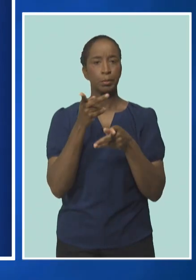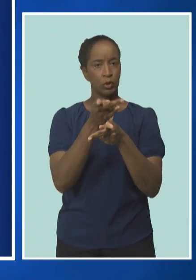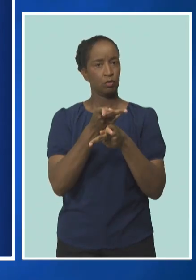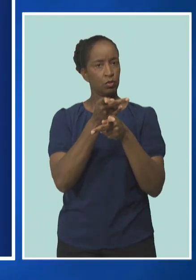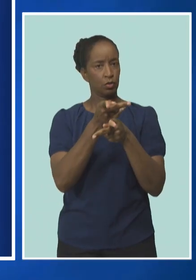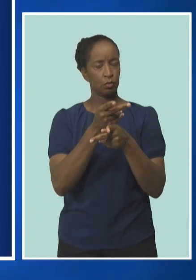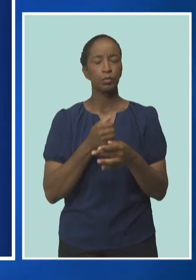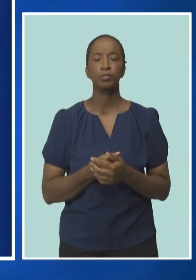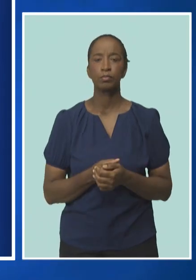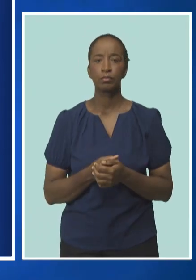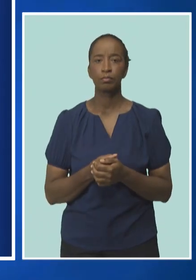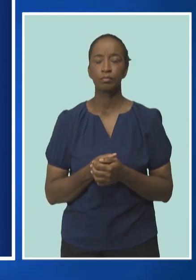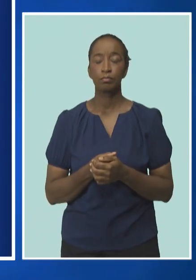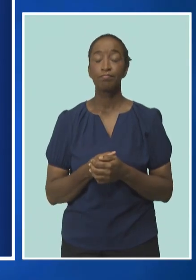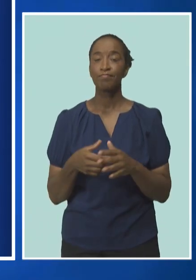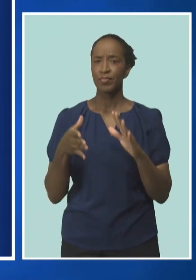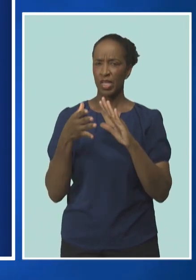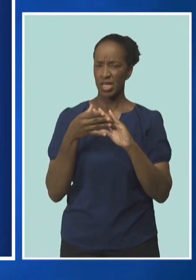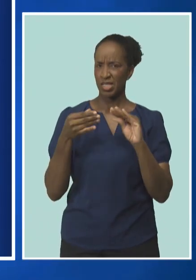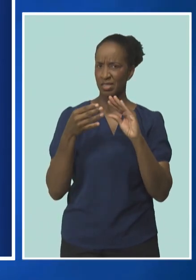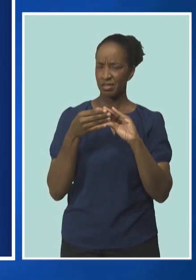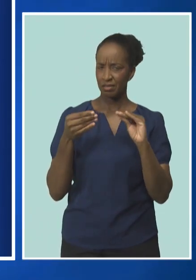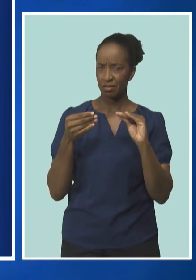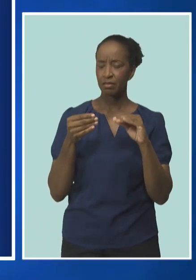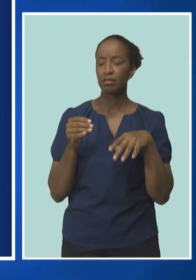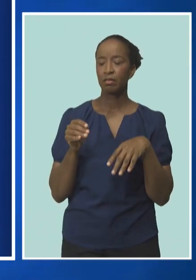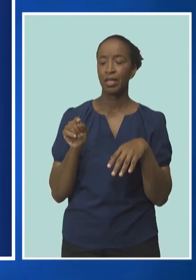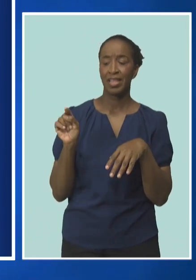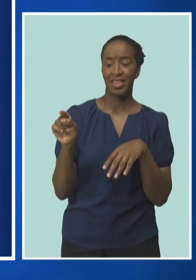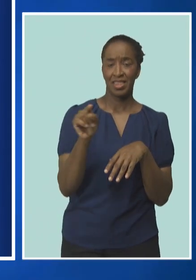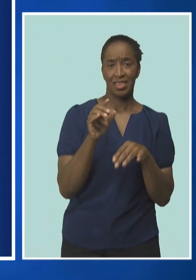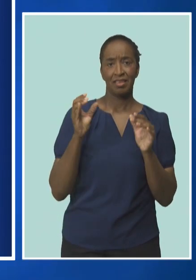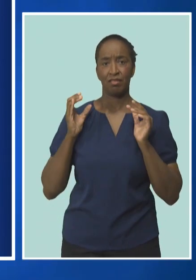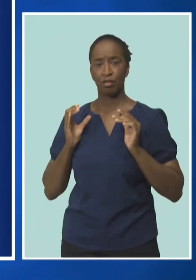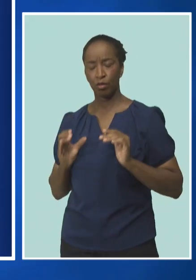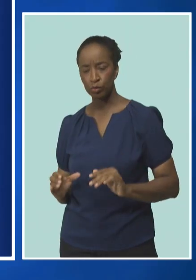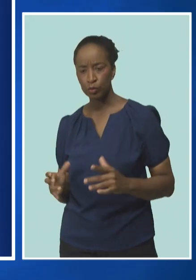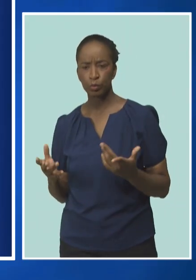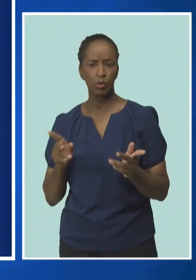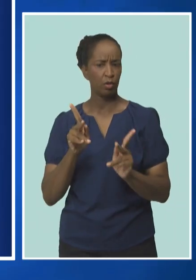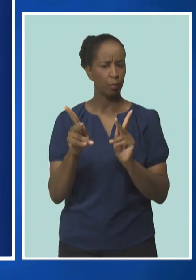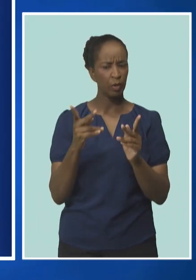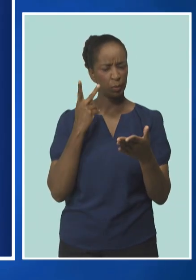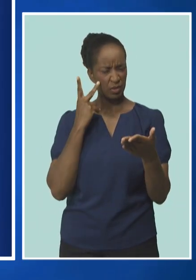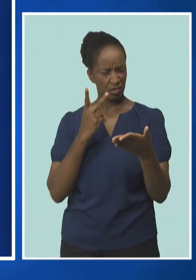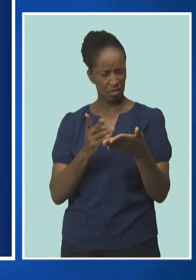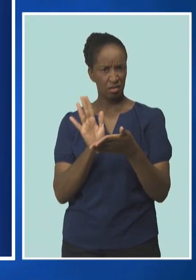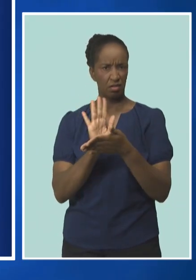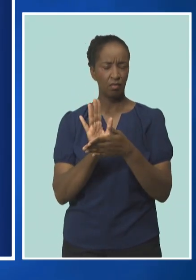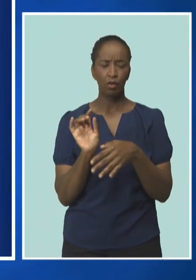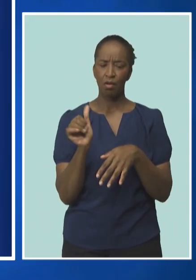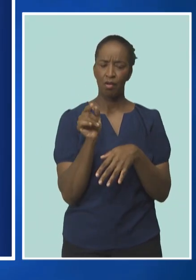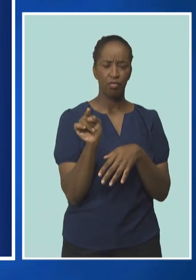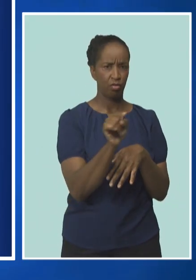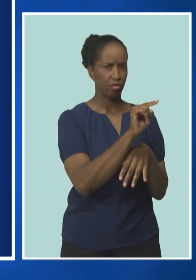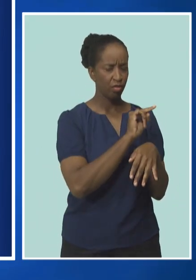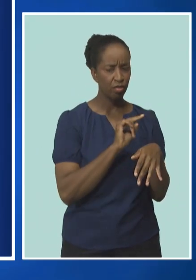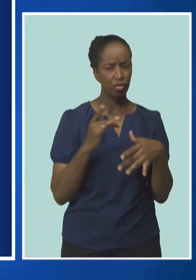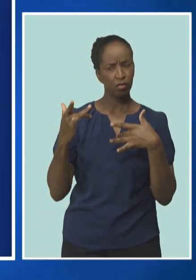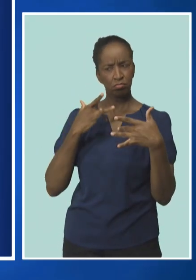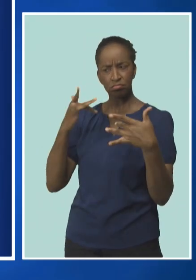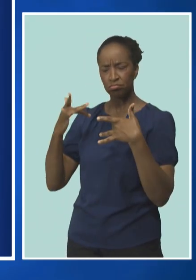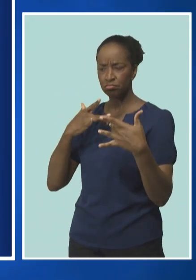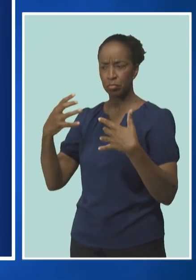statement, the port acknowledged concerns expressed among customers, members of the public, and other stakeholders, and confirmed they are taking